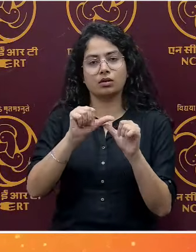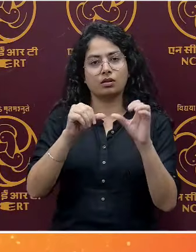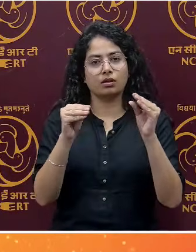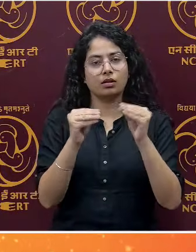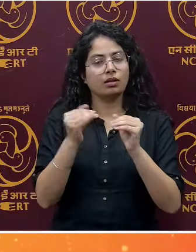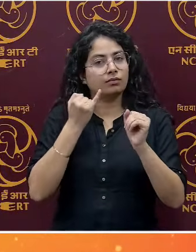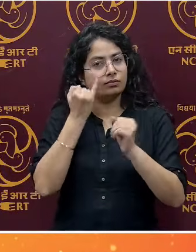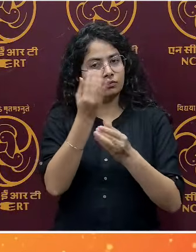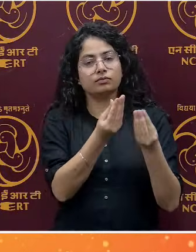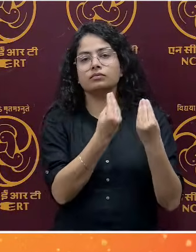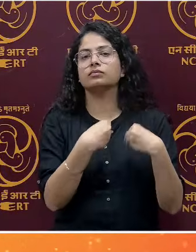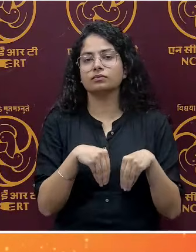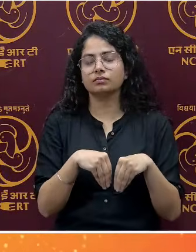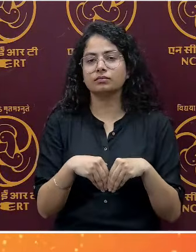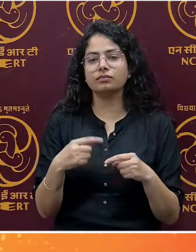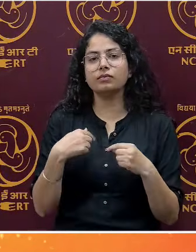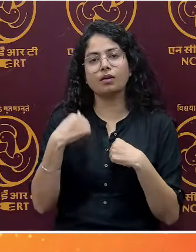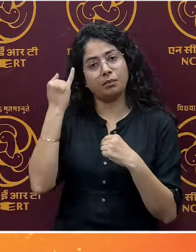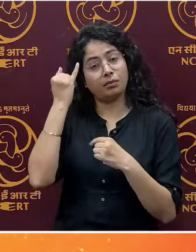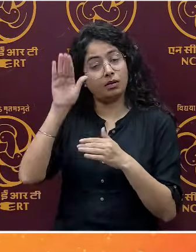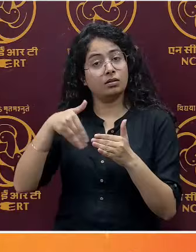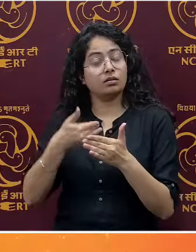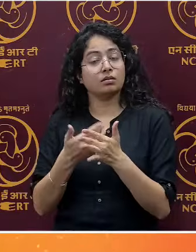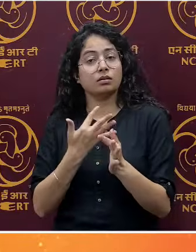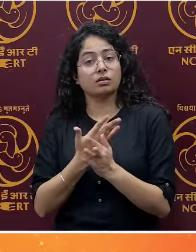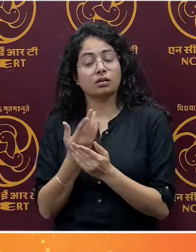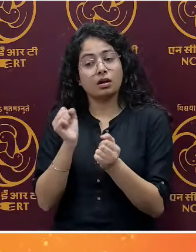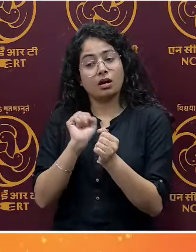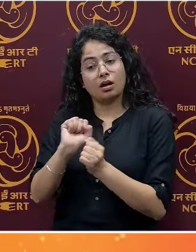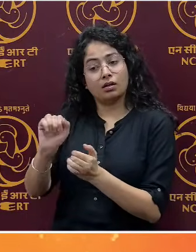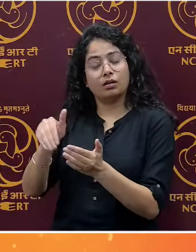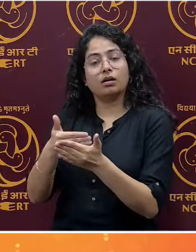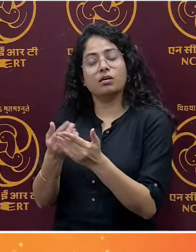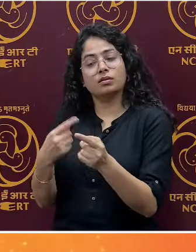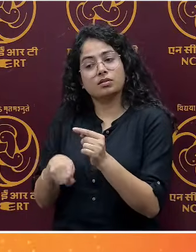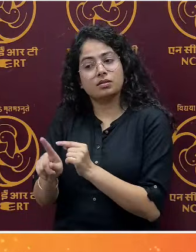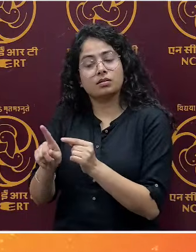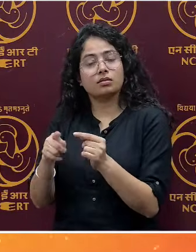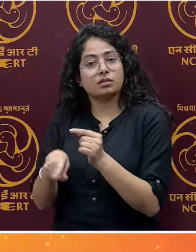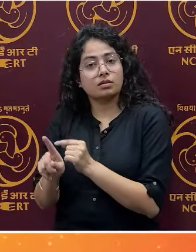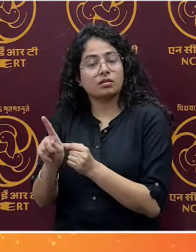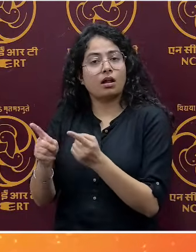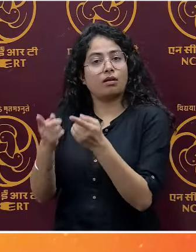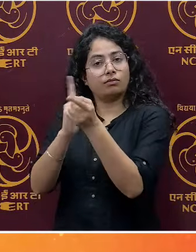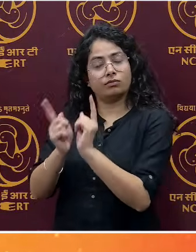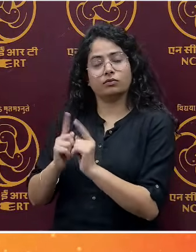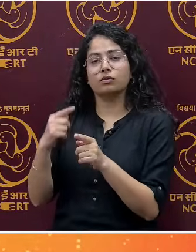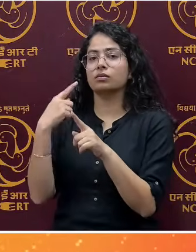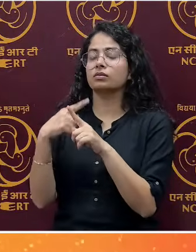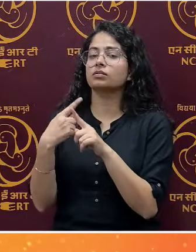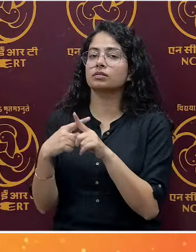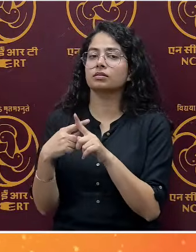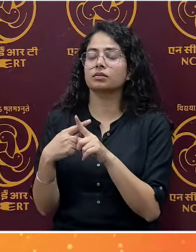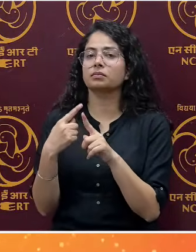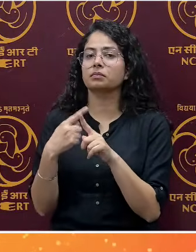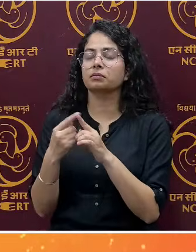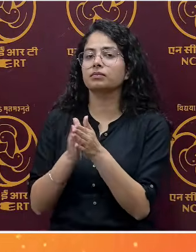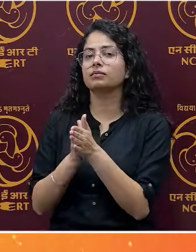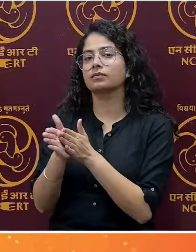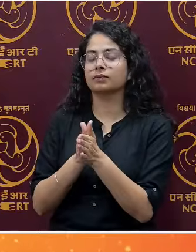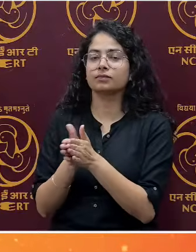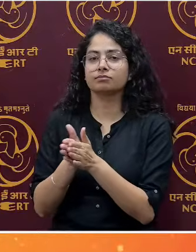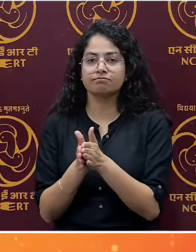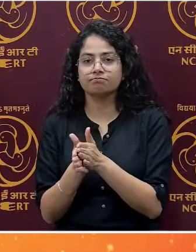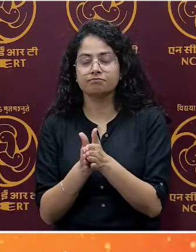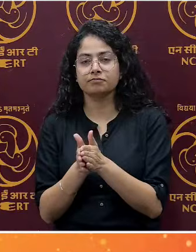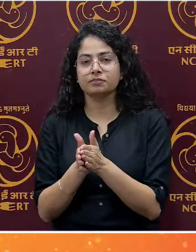idea, then I will suggest that also try to implement it according to your own logics and interest. You can